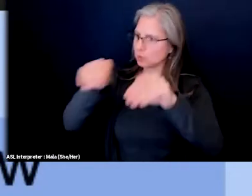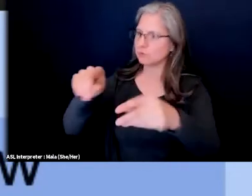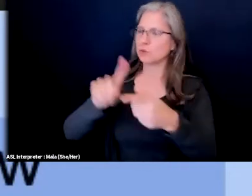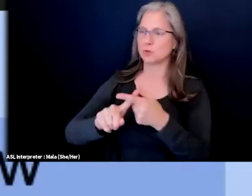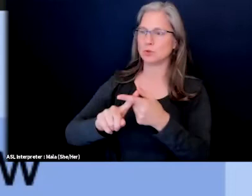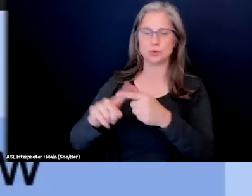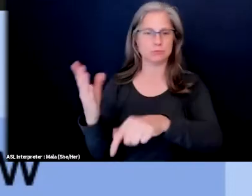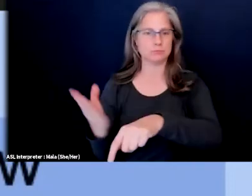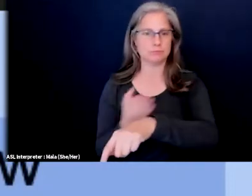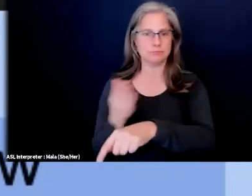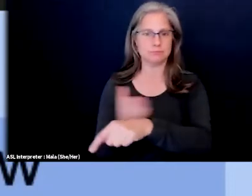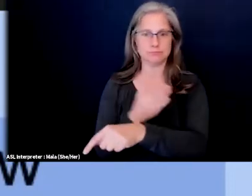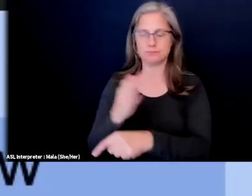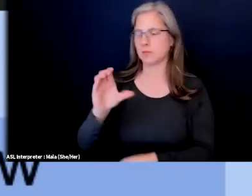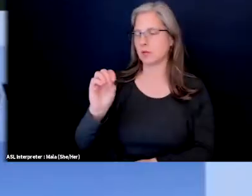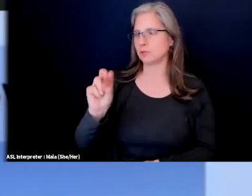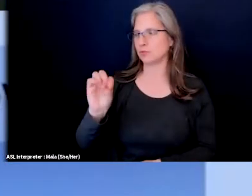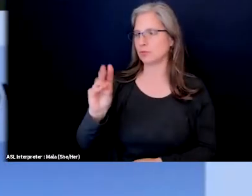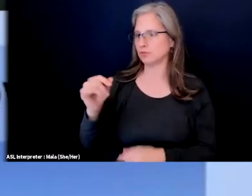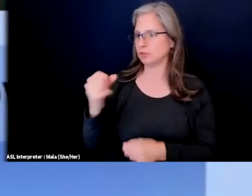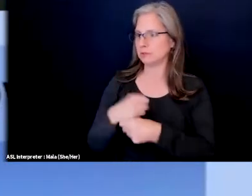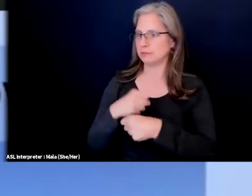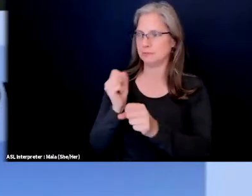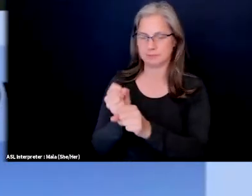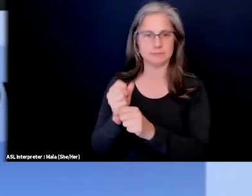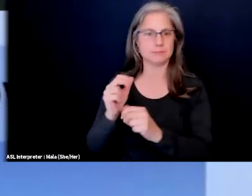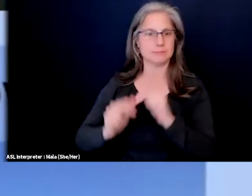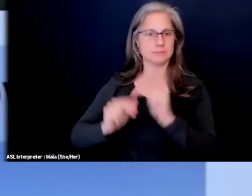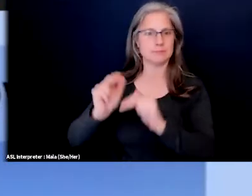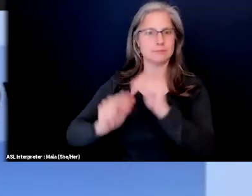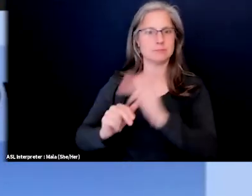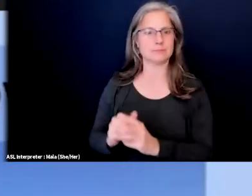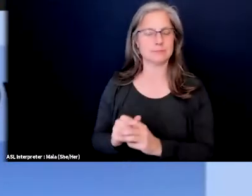phase. Next slide, please.